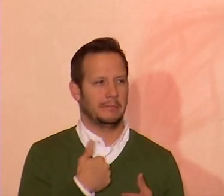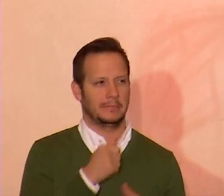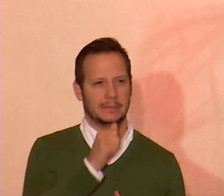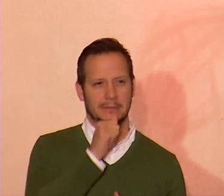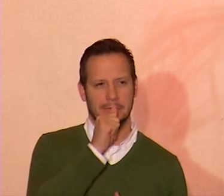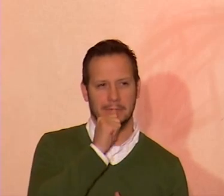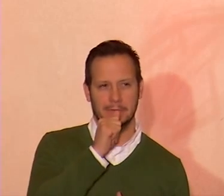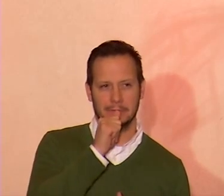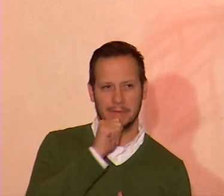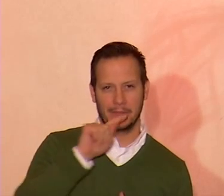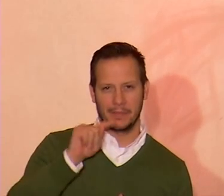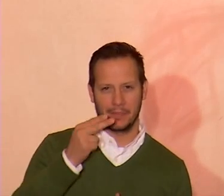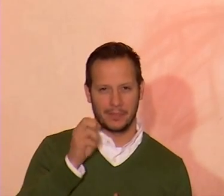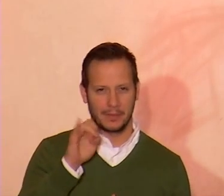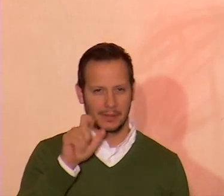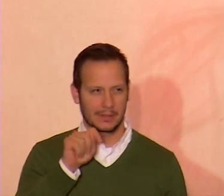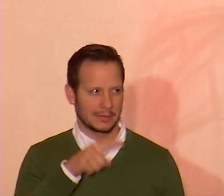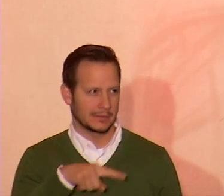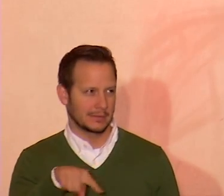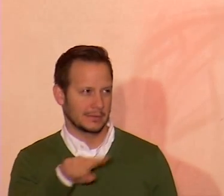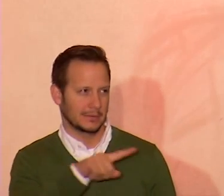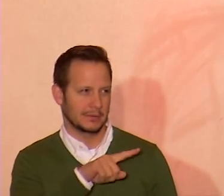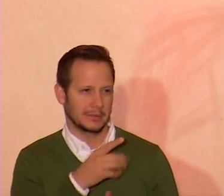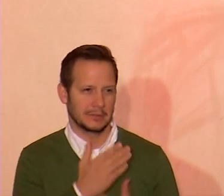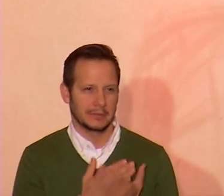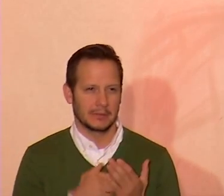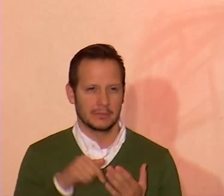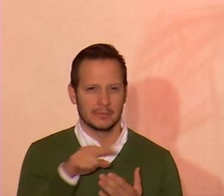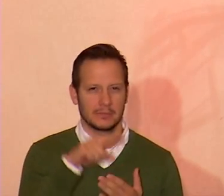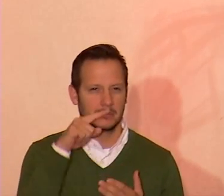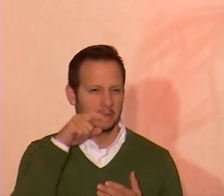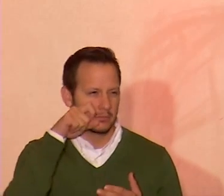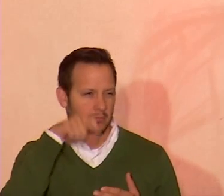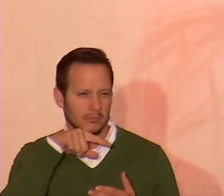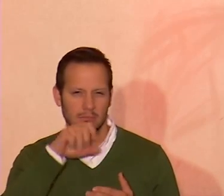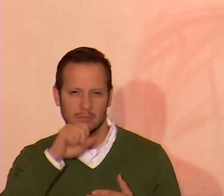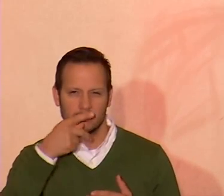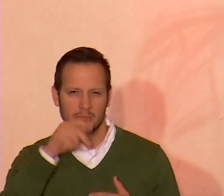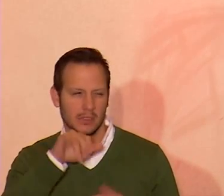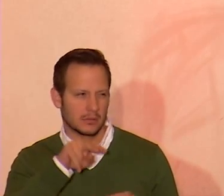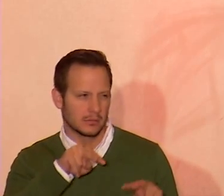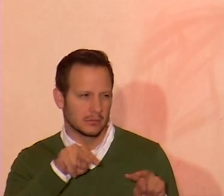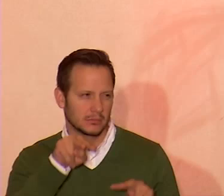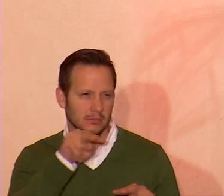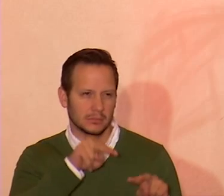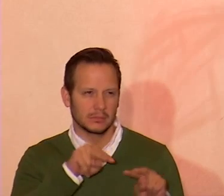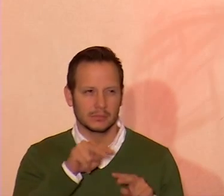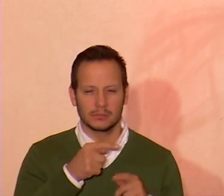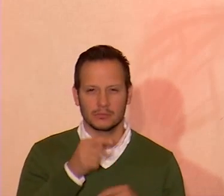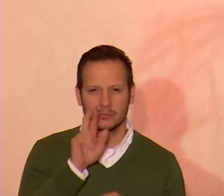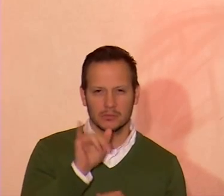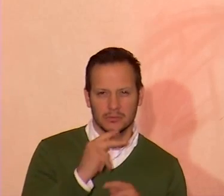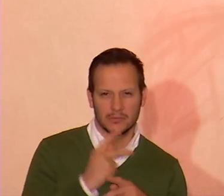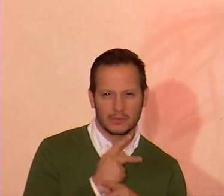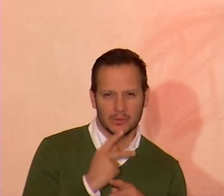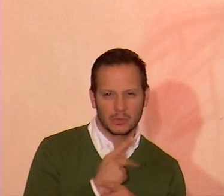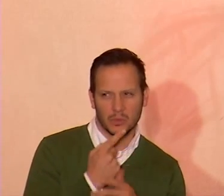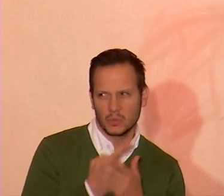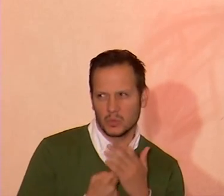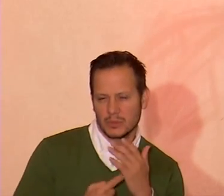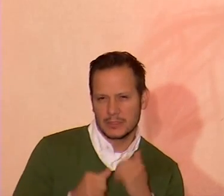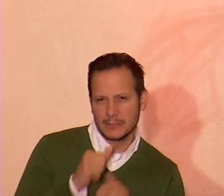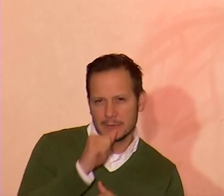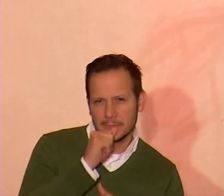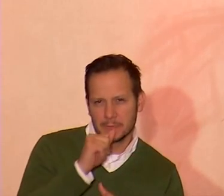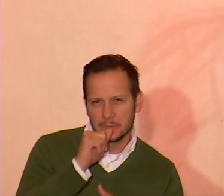theists among you. There are people here spying. They're spying to try to figure out what is the secret